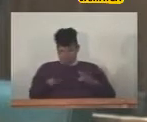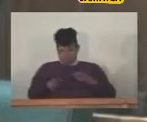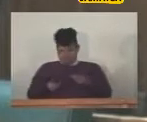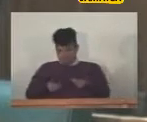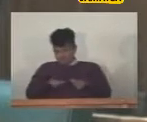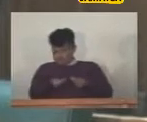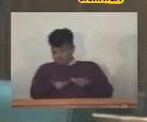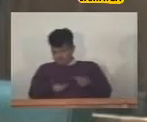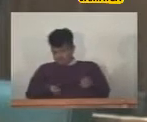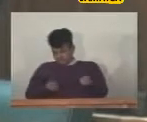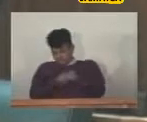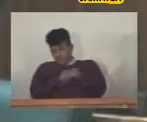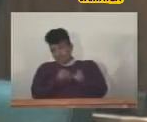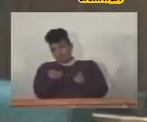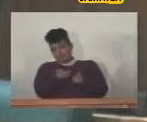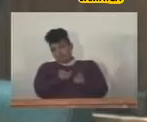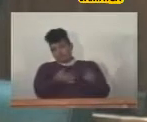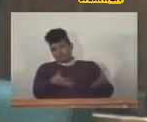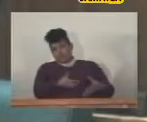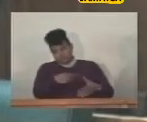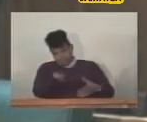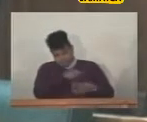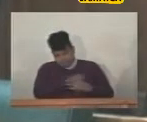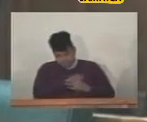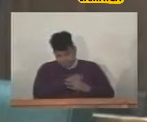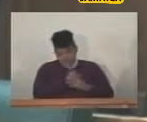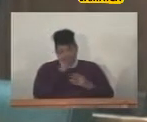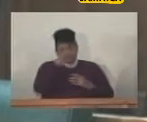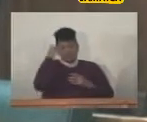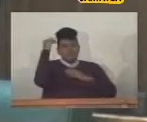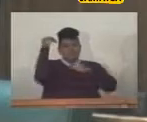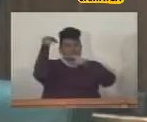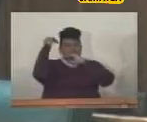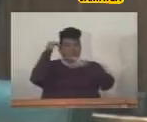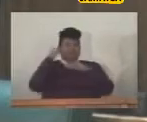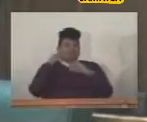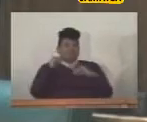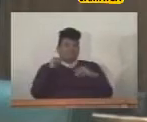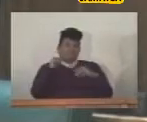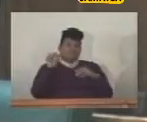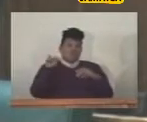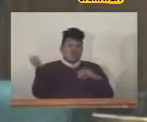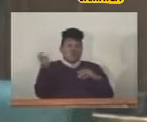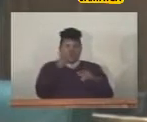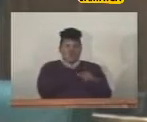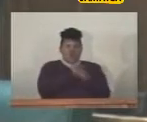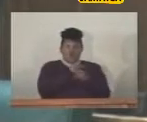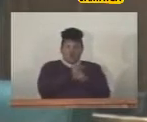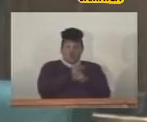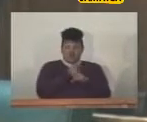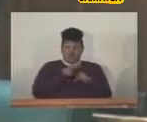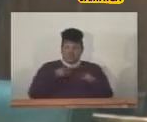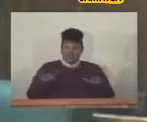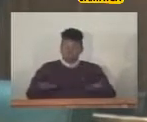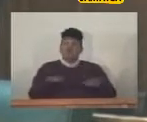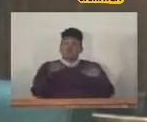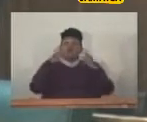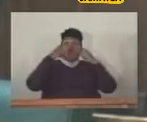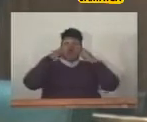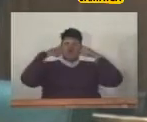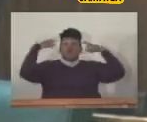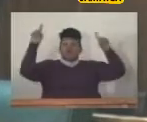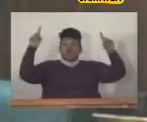criminal activity. It was never anticipated that all the work to be done would be